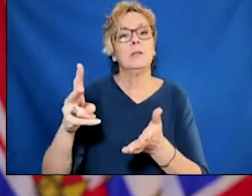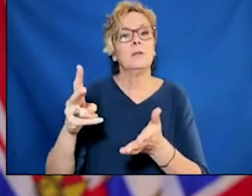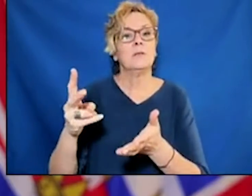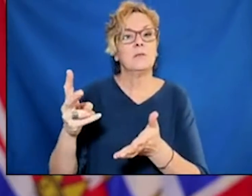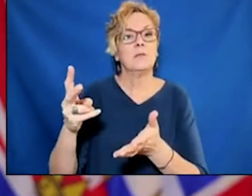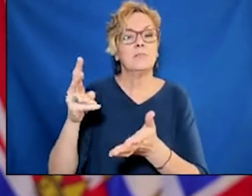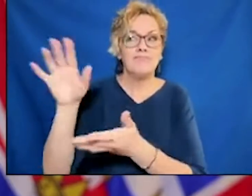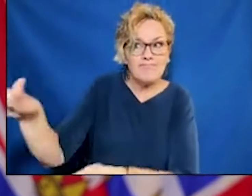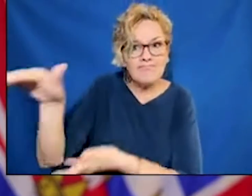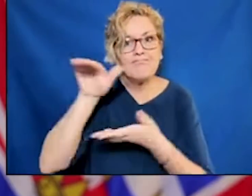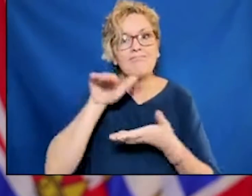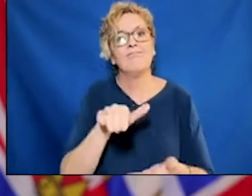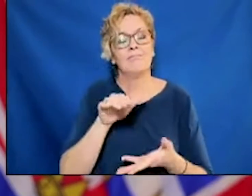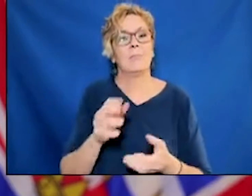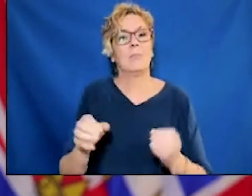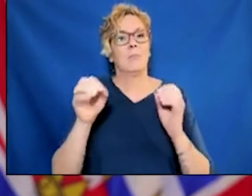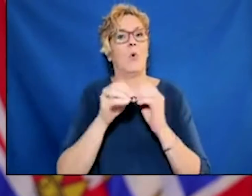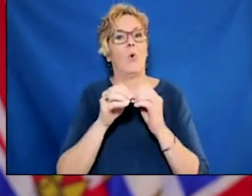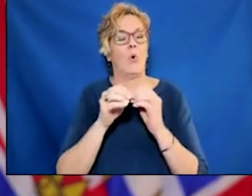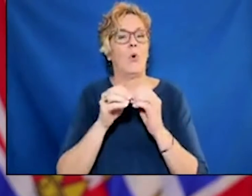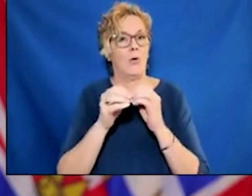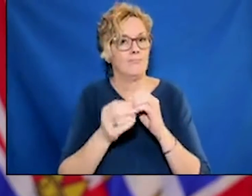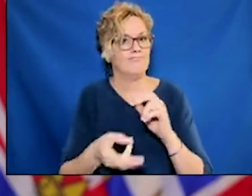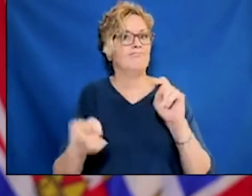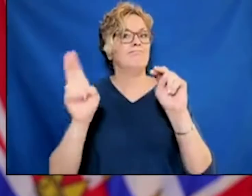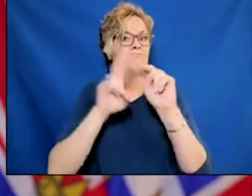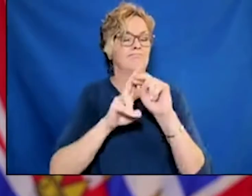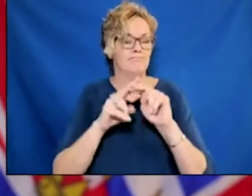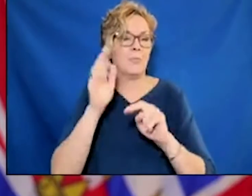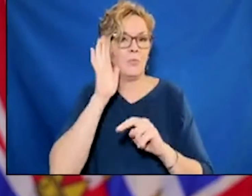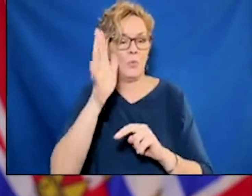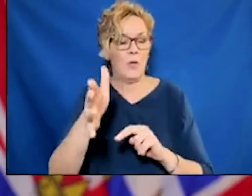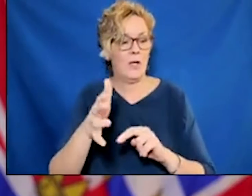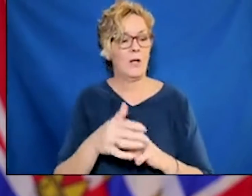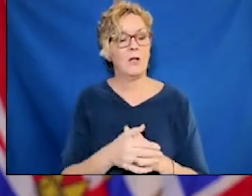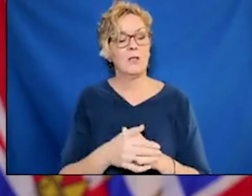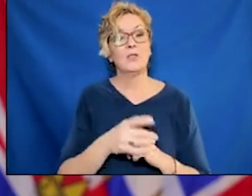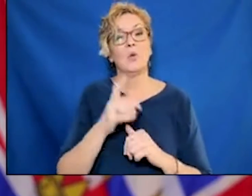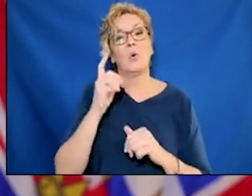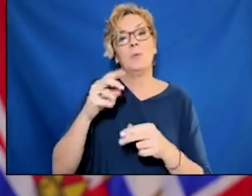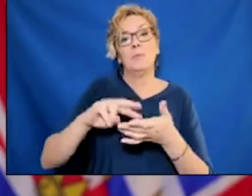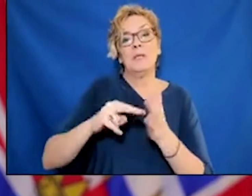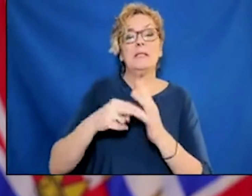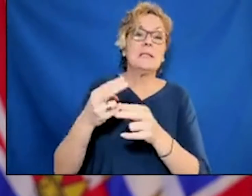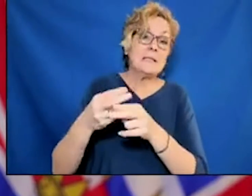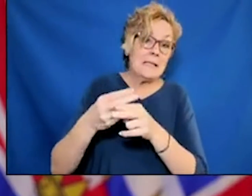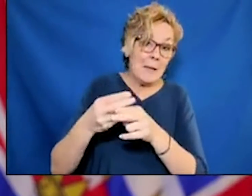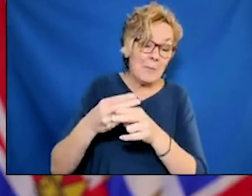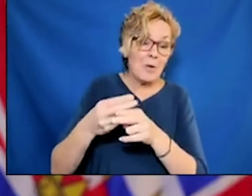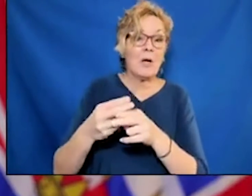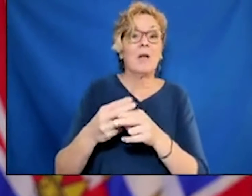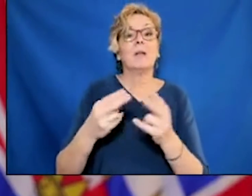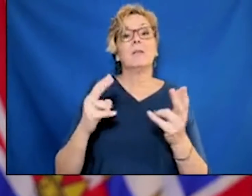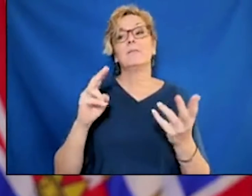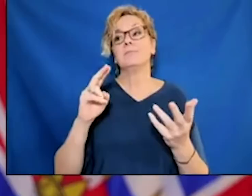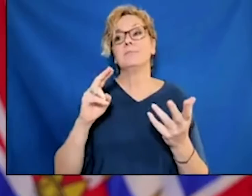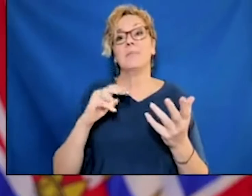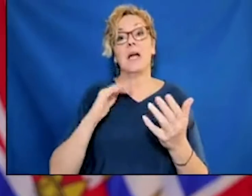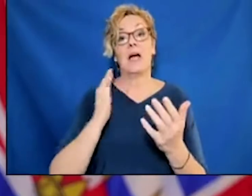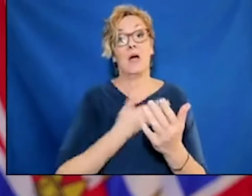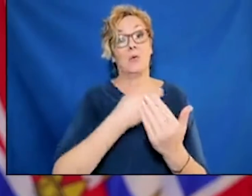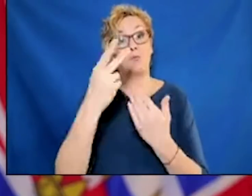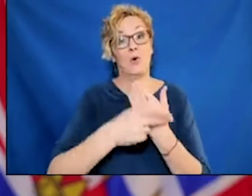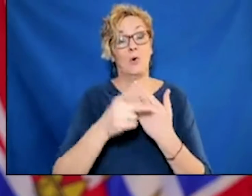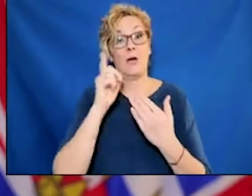weekend, and we know that this delay will temporarily slow our delivery into the